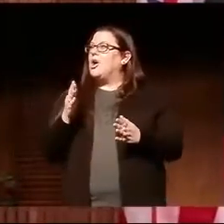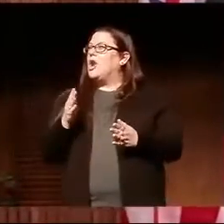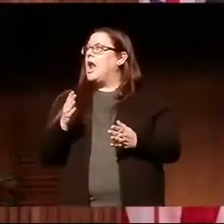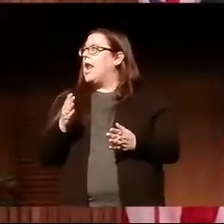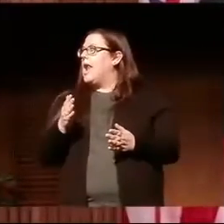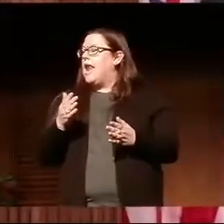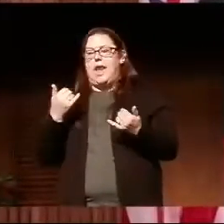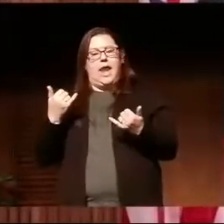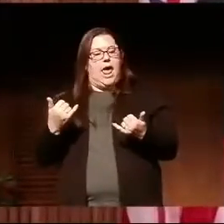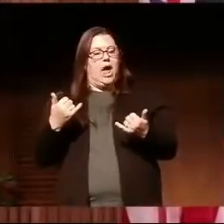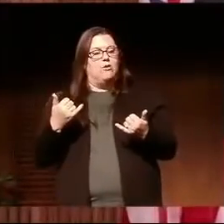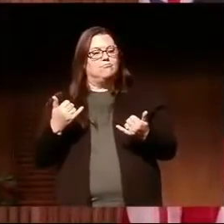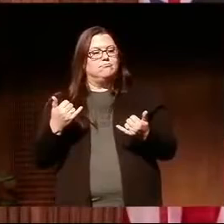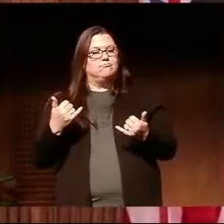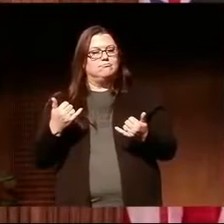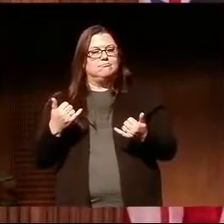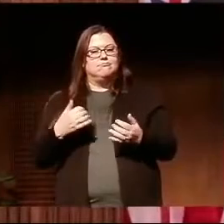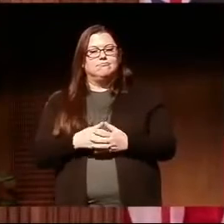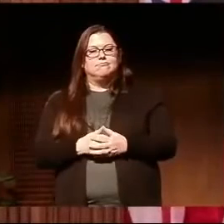is